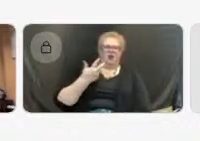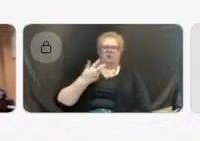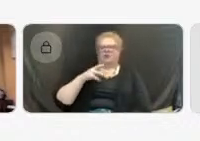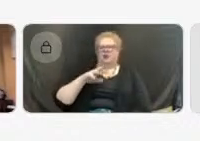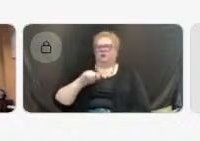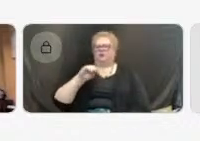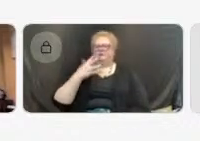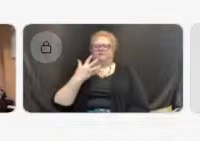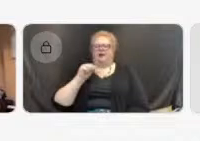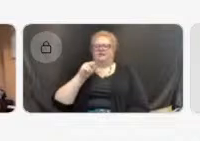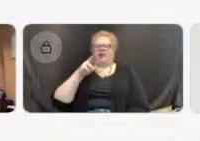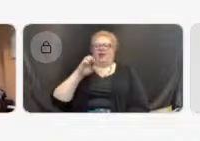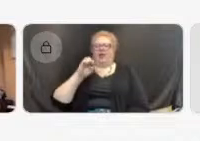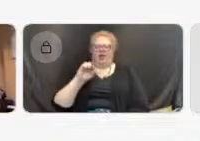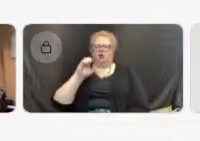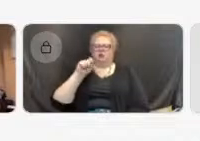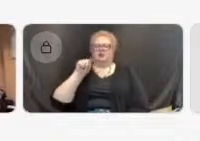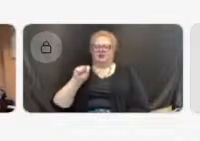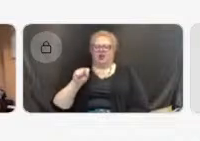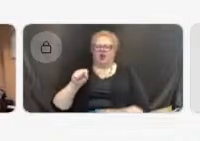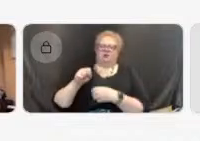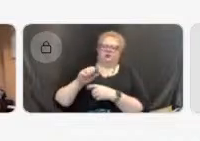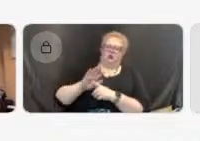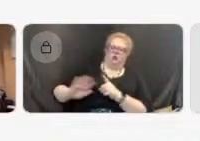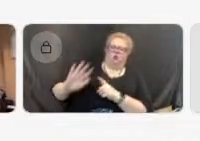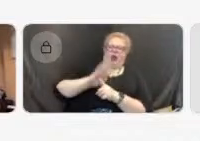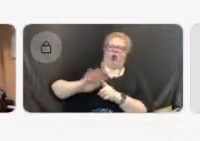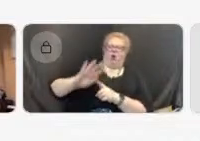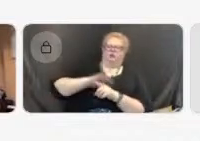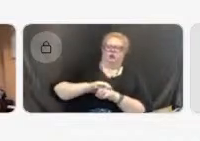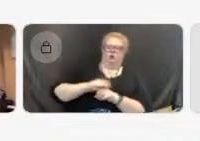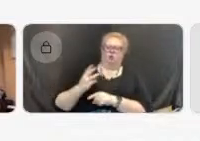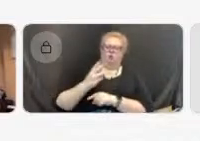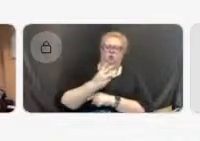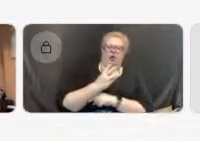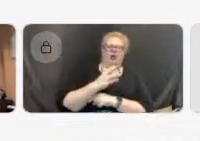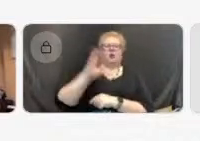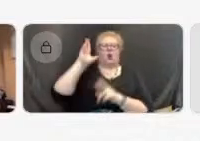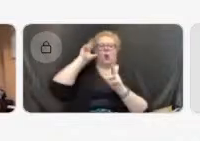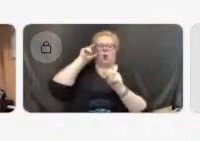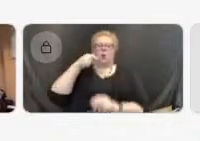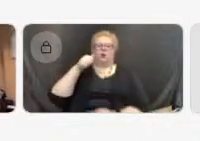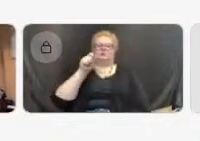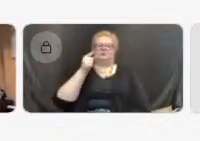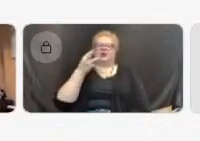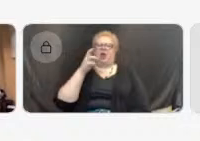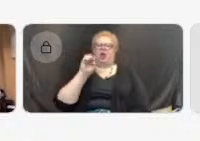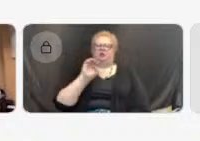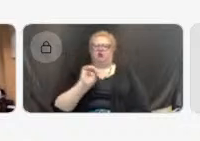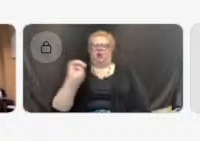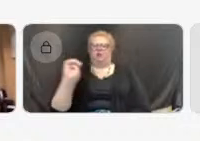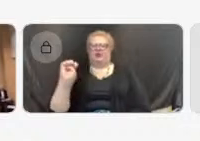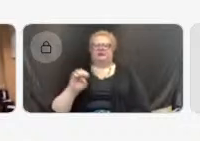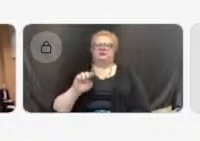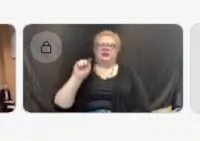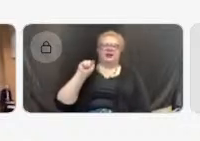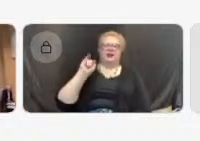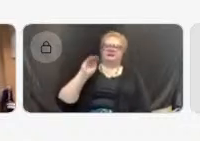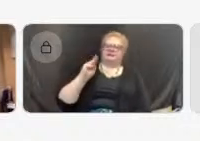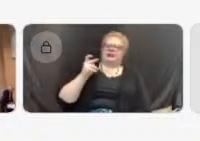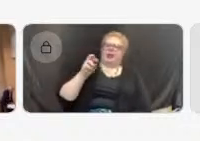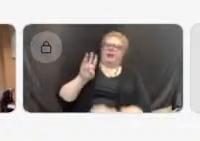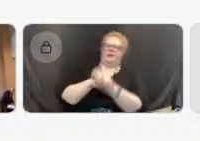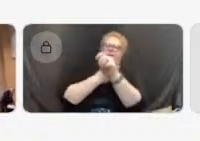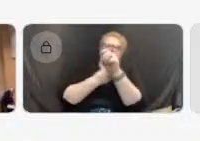west, a horse pasture on the east, a timber and cattle farm on the